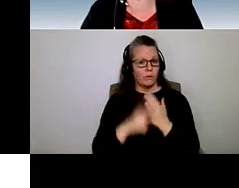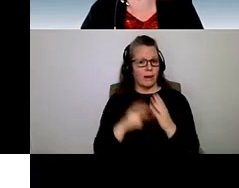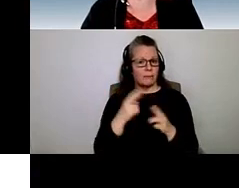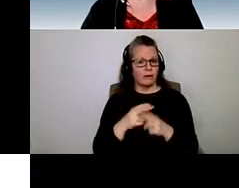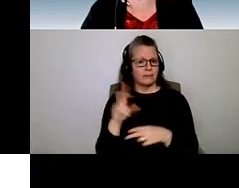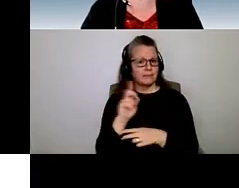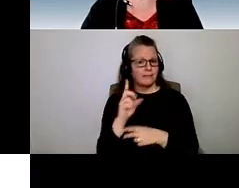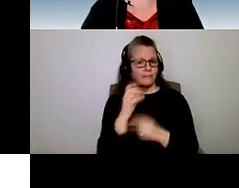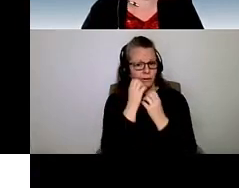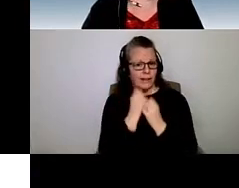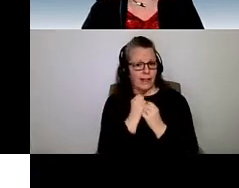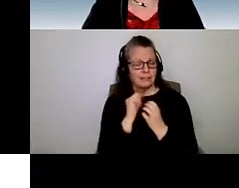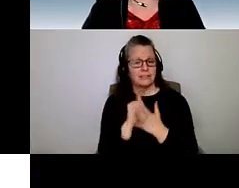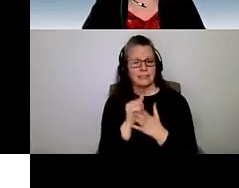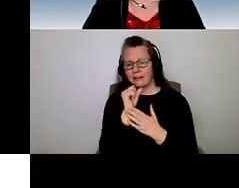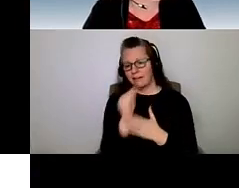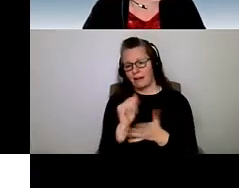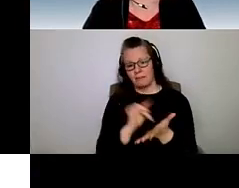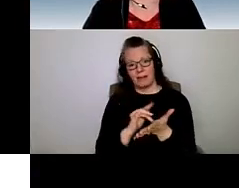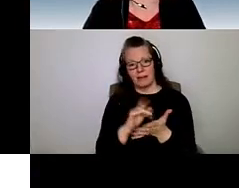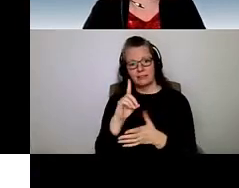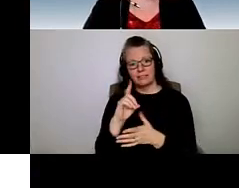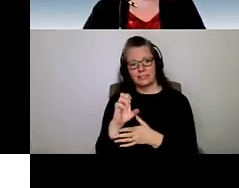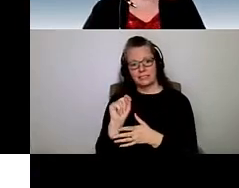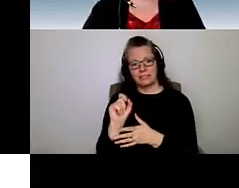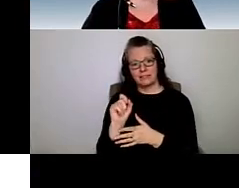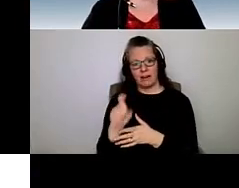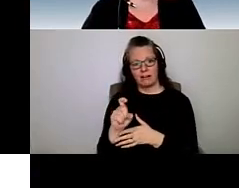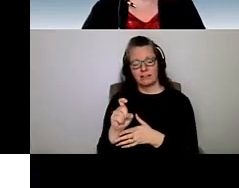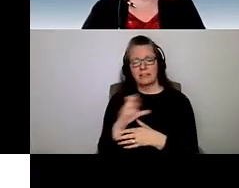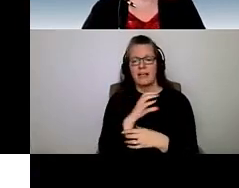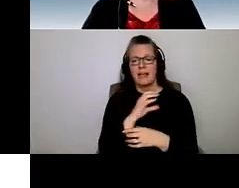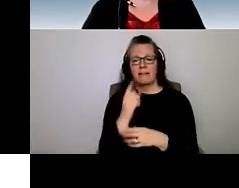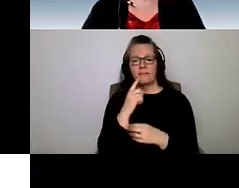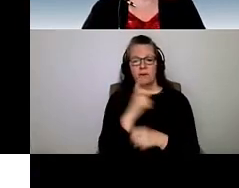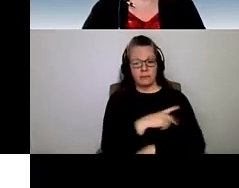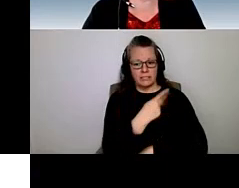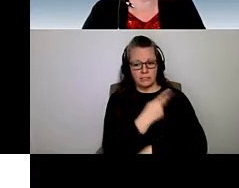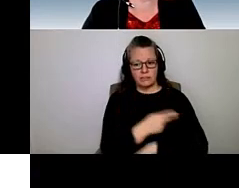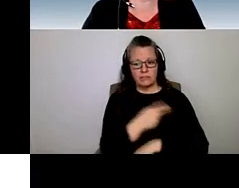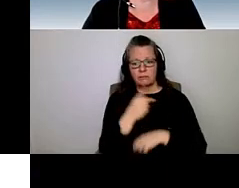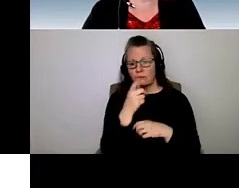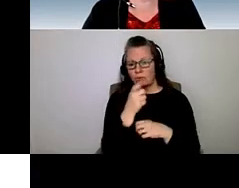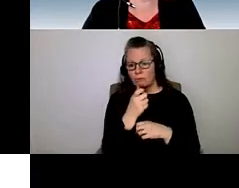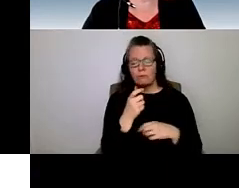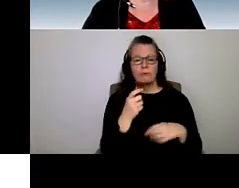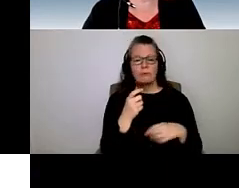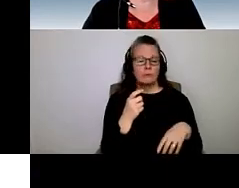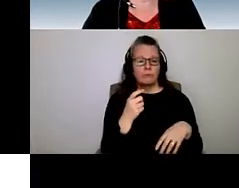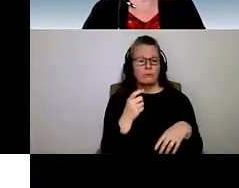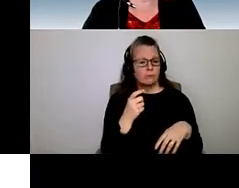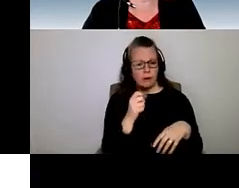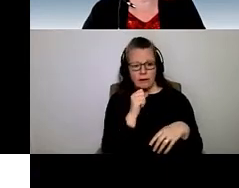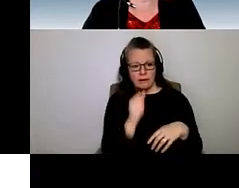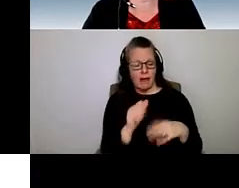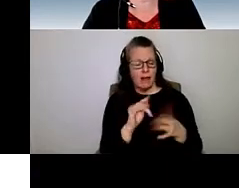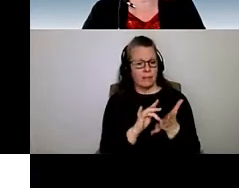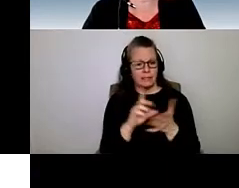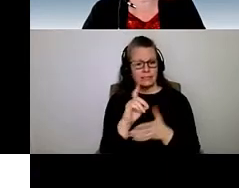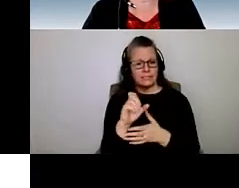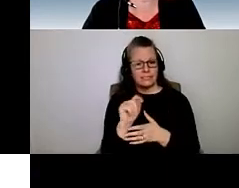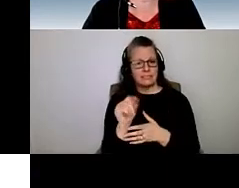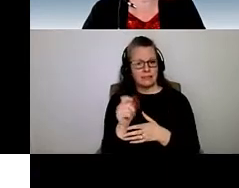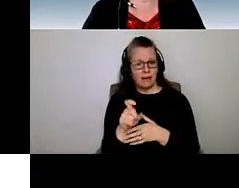is a non-medical detox. And for patients who come into that non-medical detox 50 or